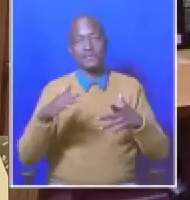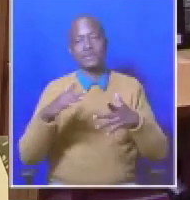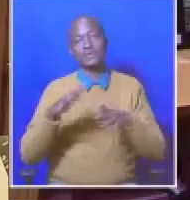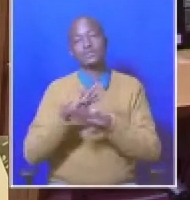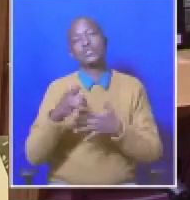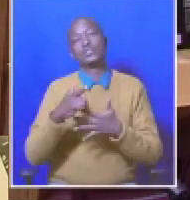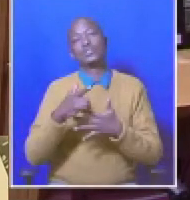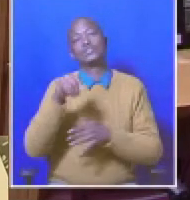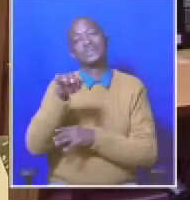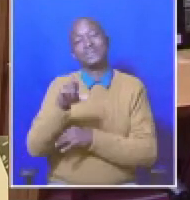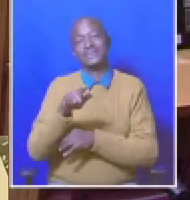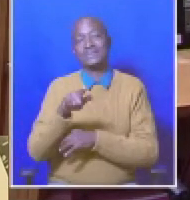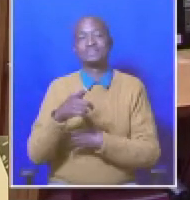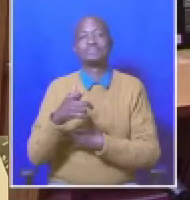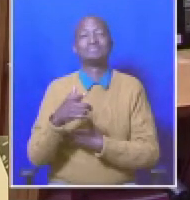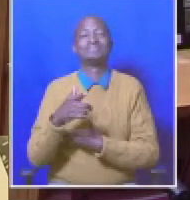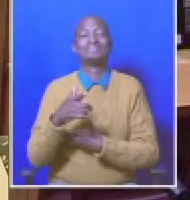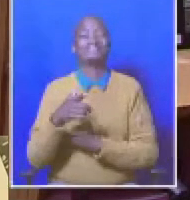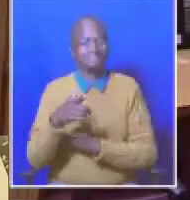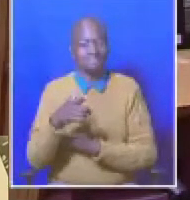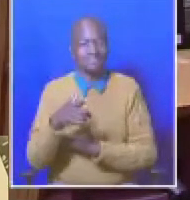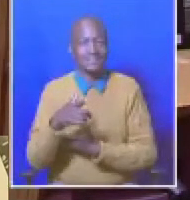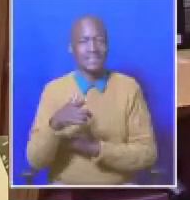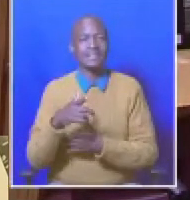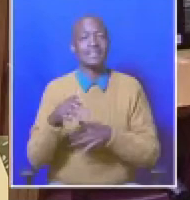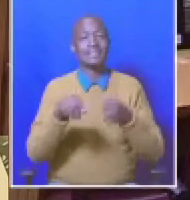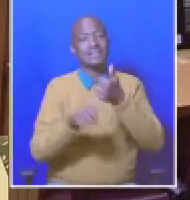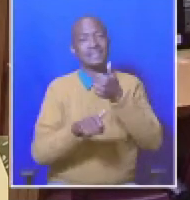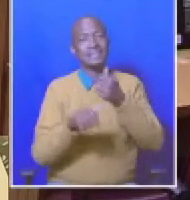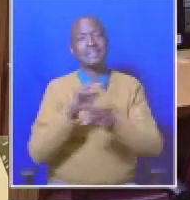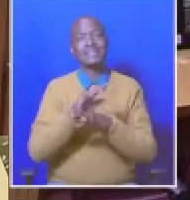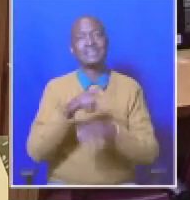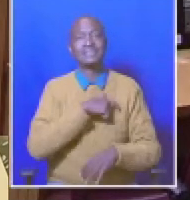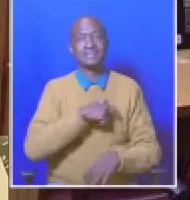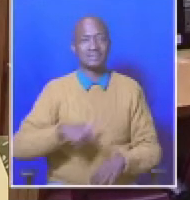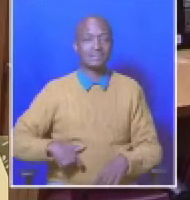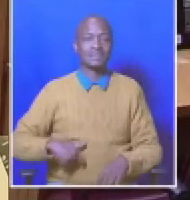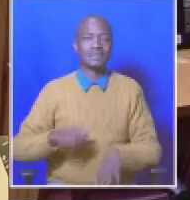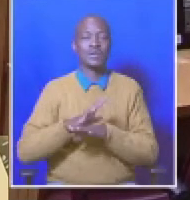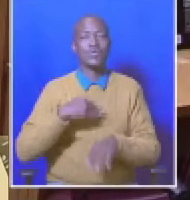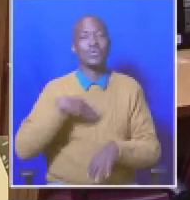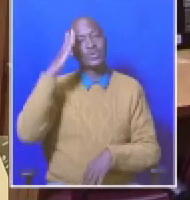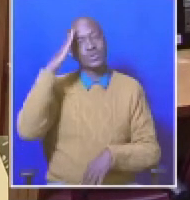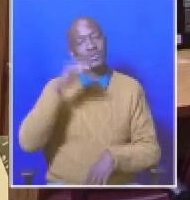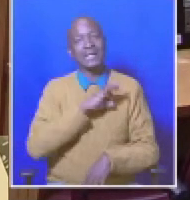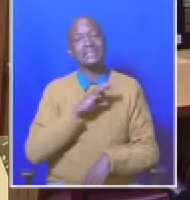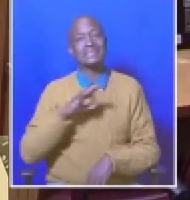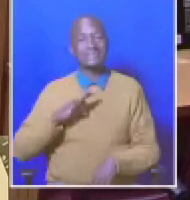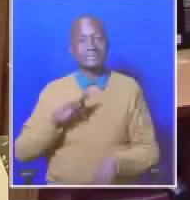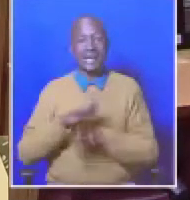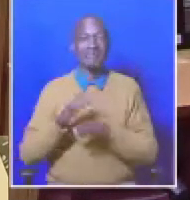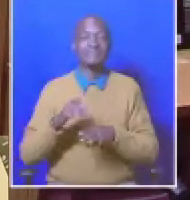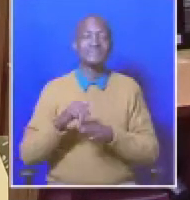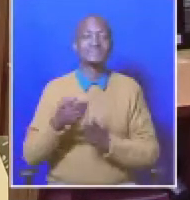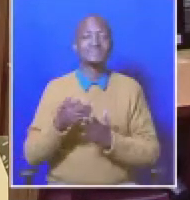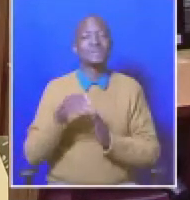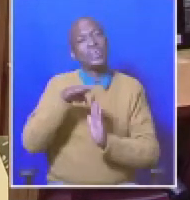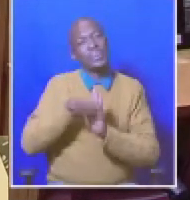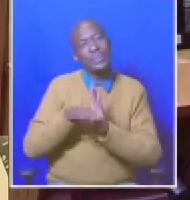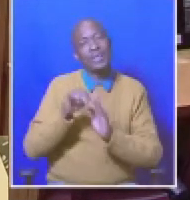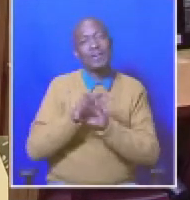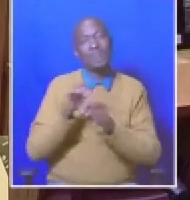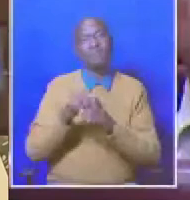President. Deputy President, we know that there are severe staff shortages with respect to teachers as well as